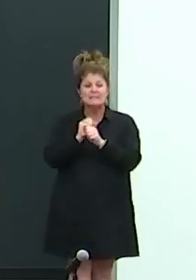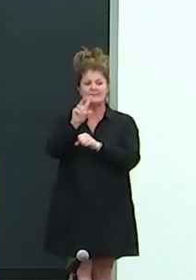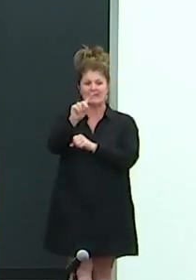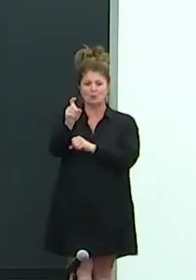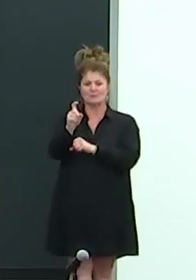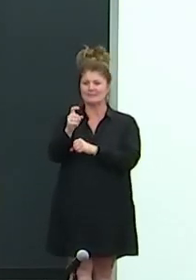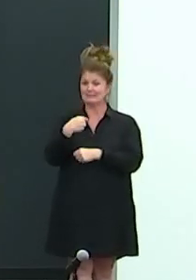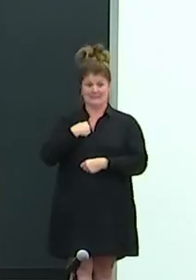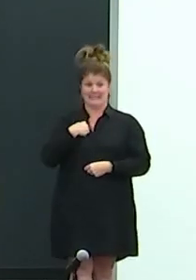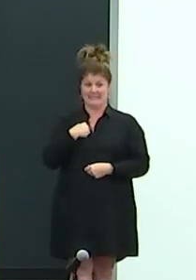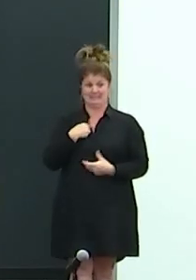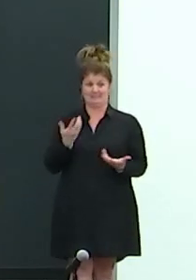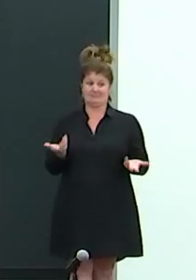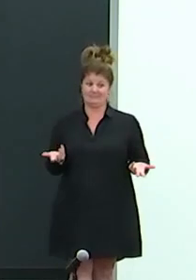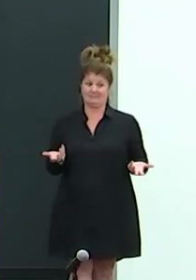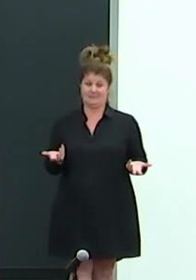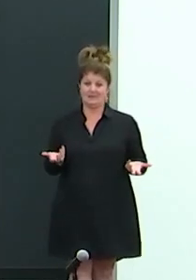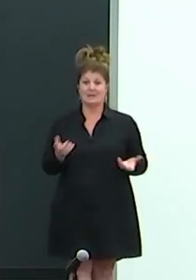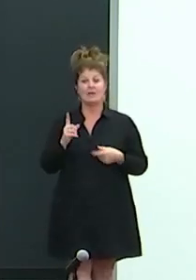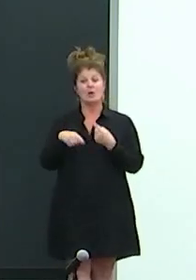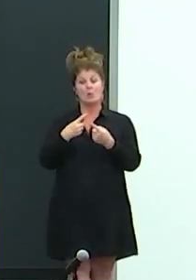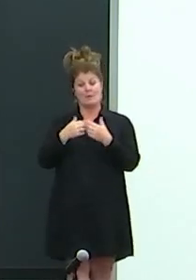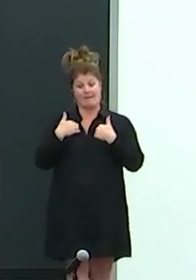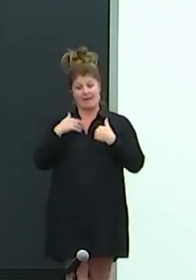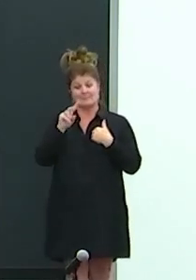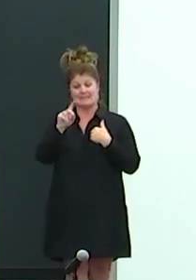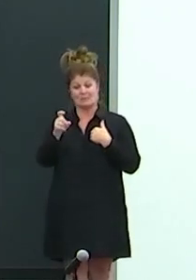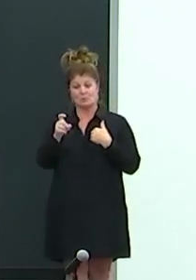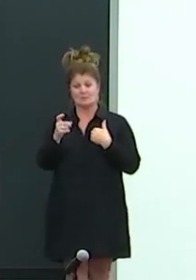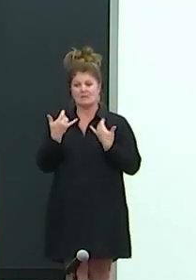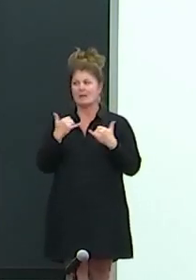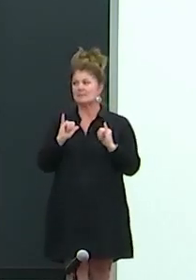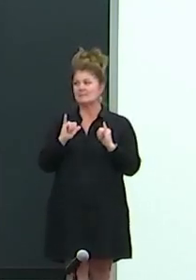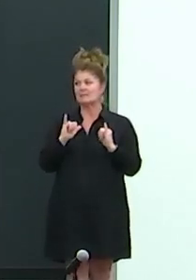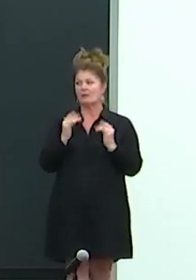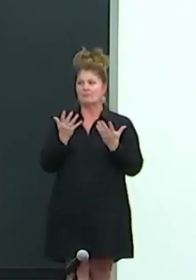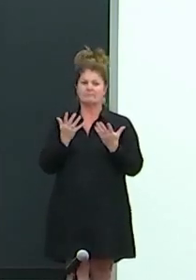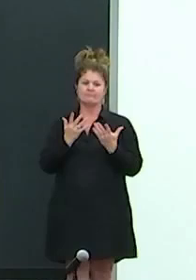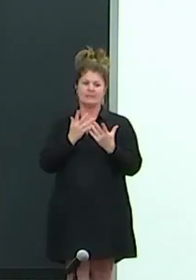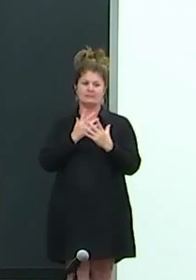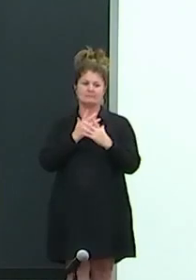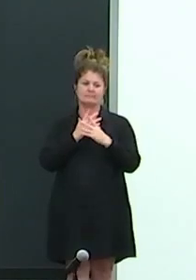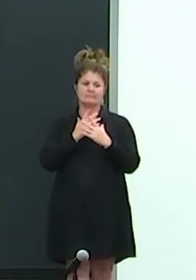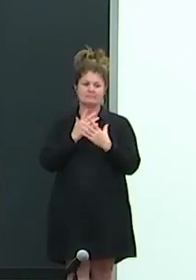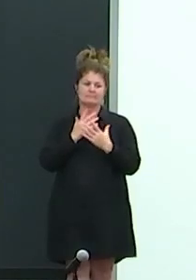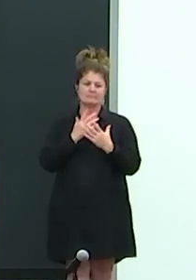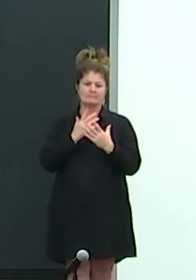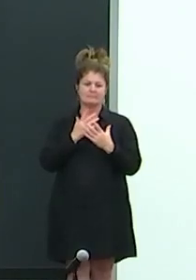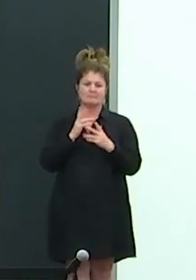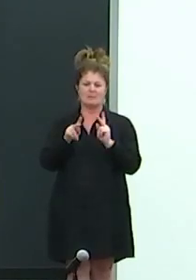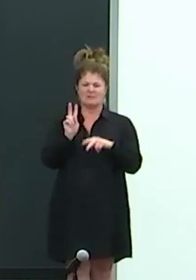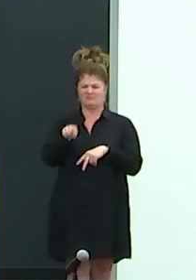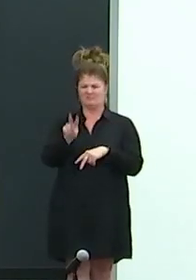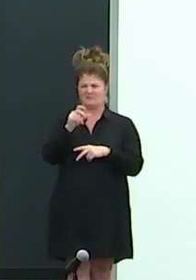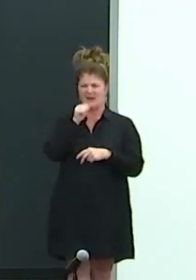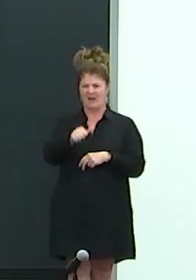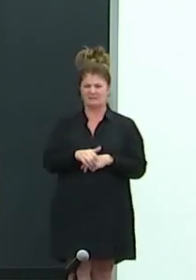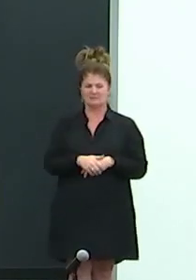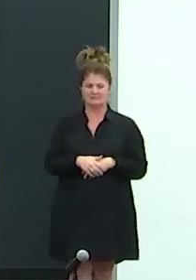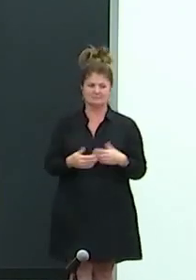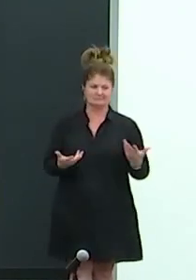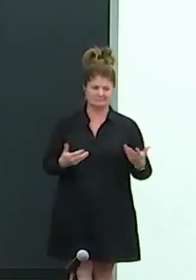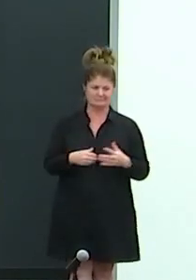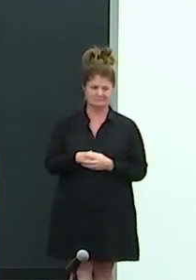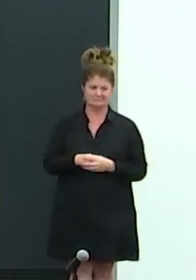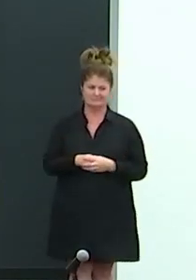And even when I am, lots of people, I'm still being rejected. But I guess what I want to say